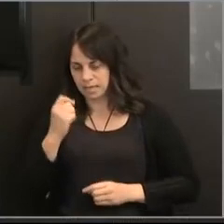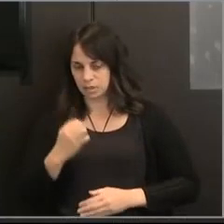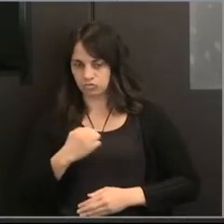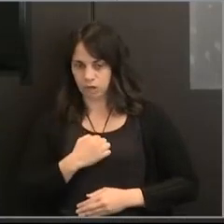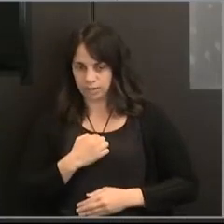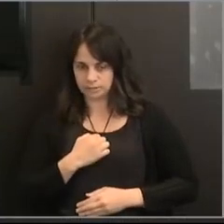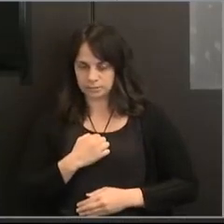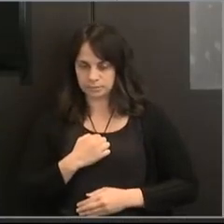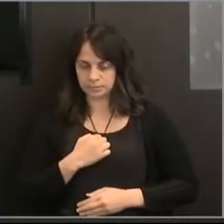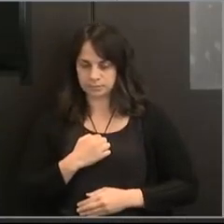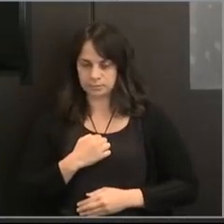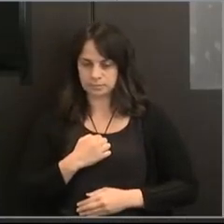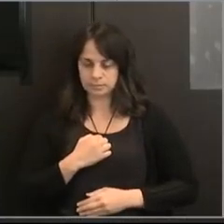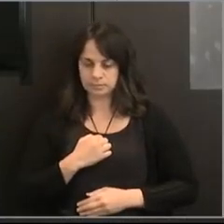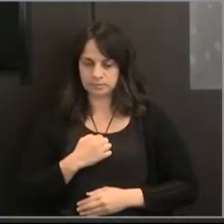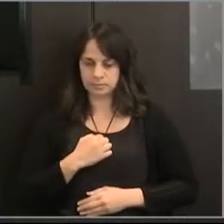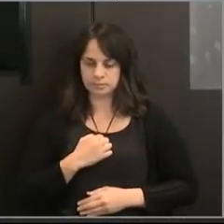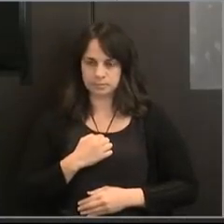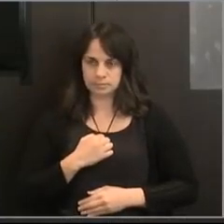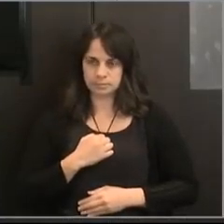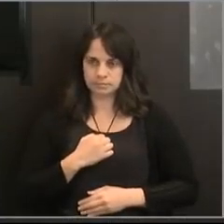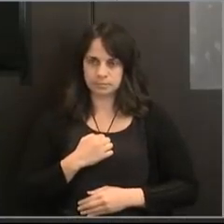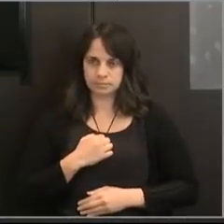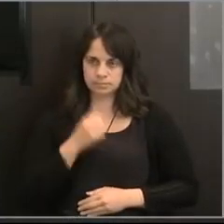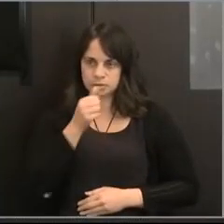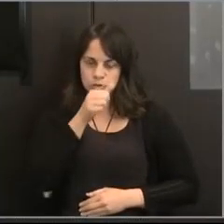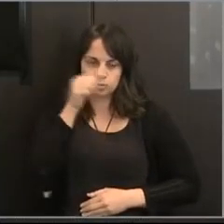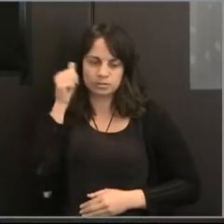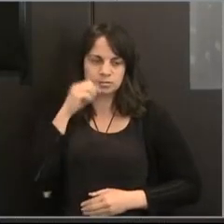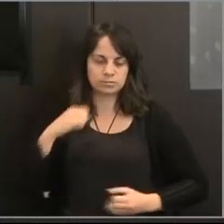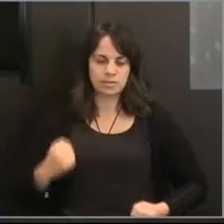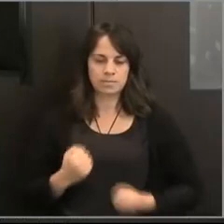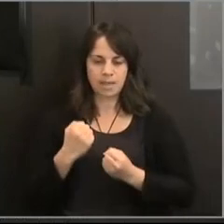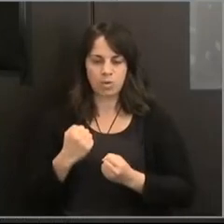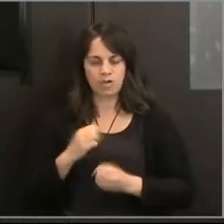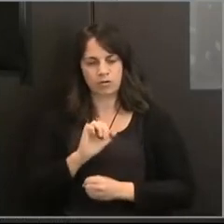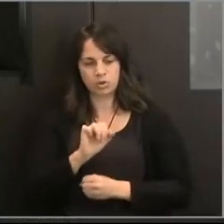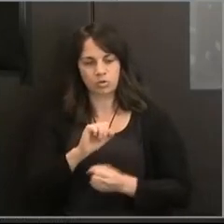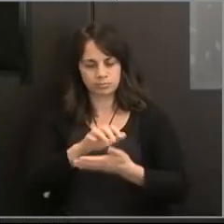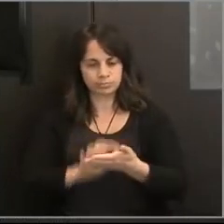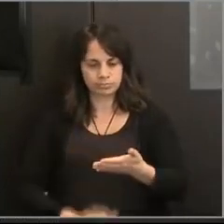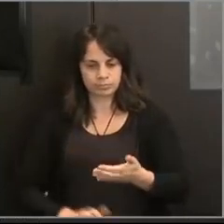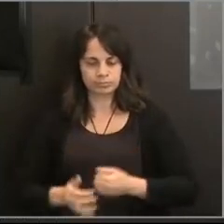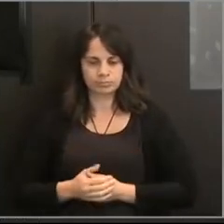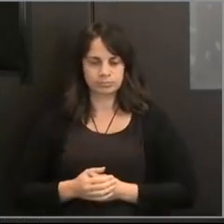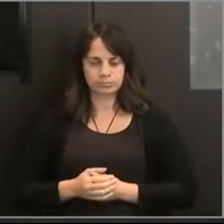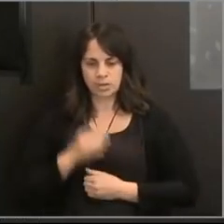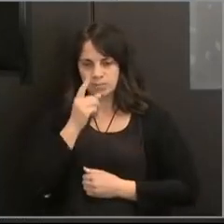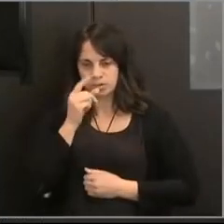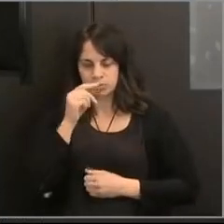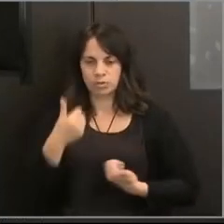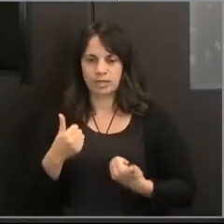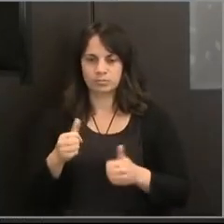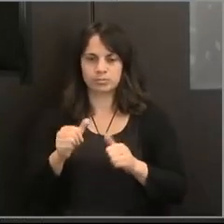power, the wisdom, the maturanga behind what you say, we may make some progress in the short term with values